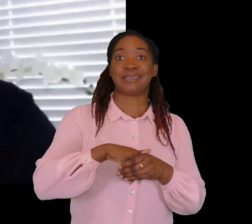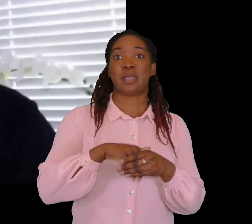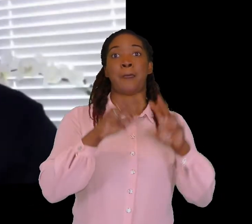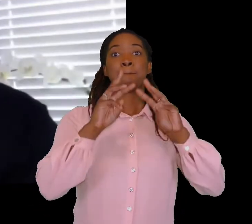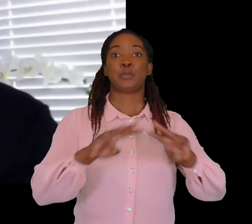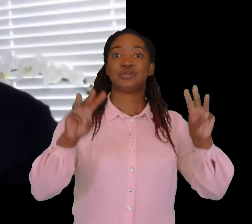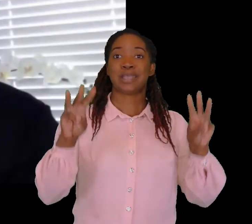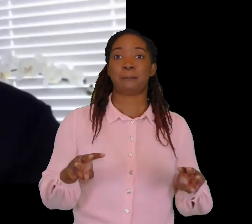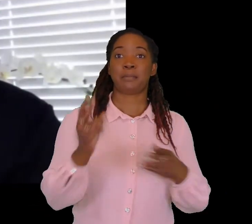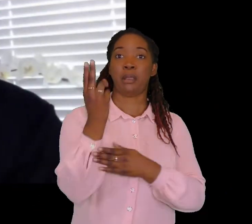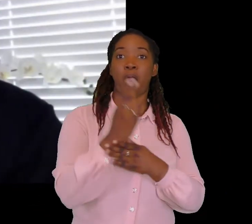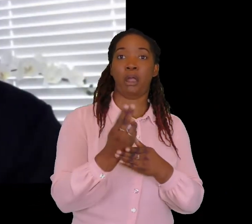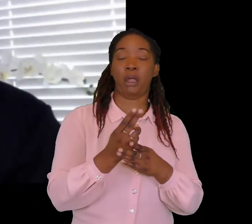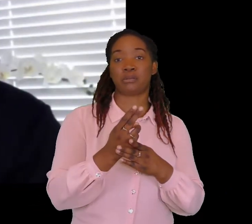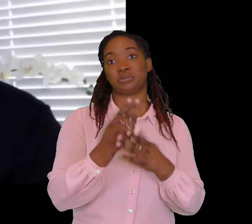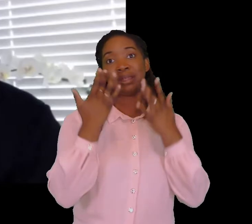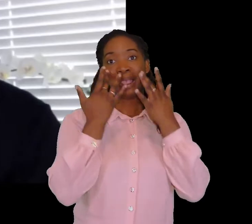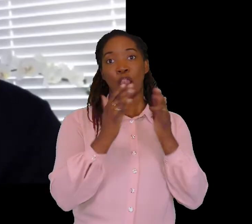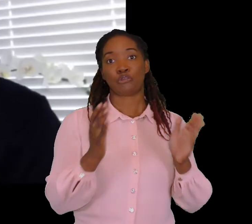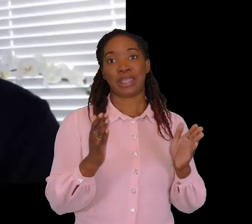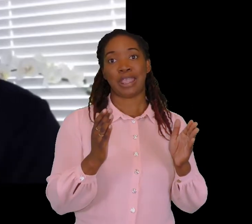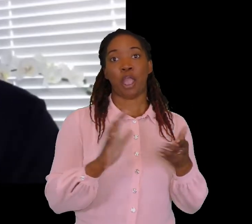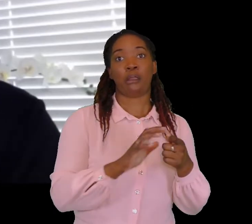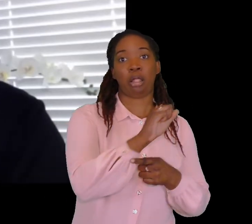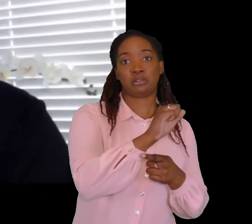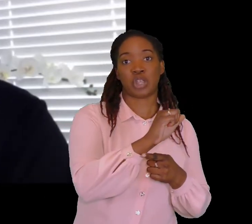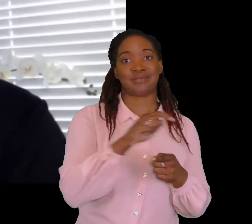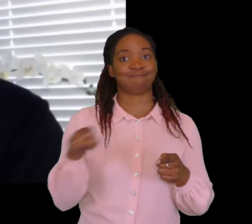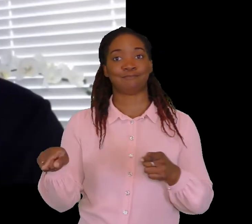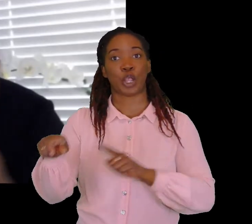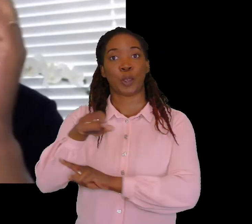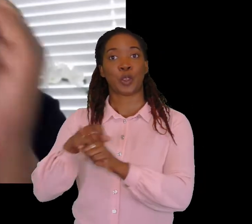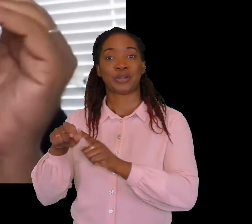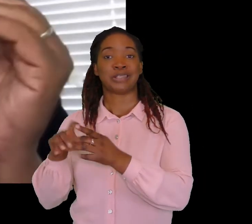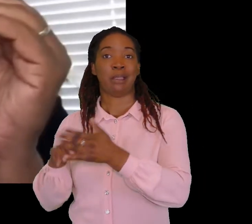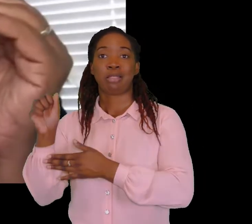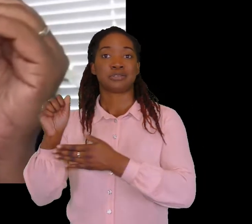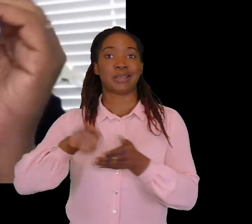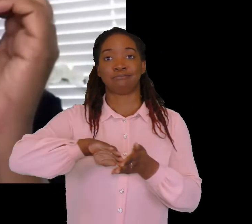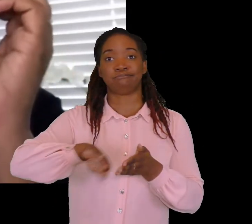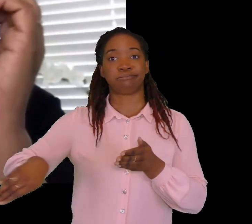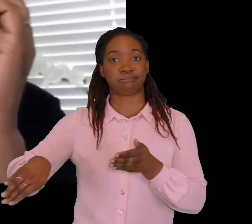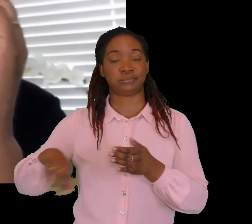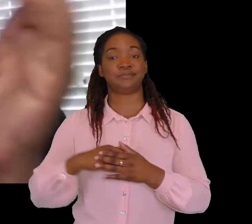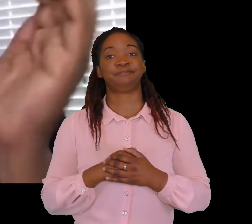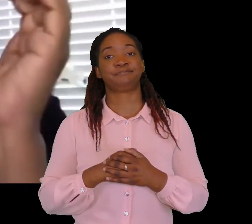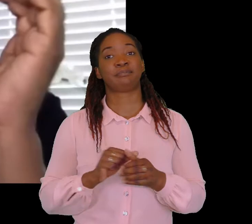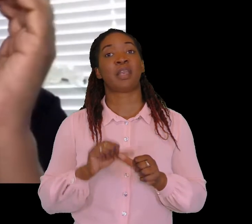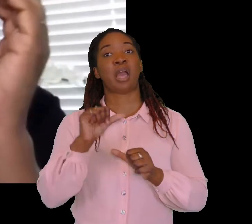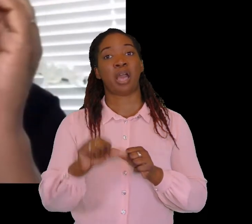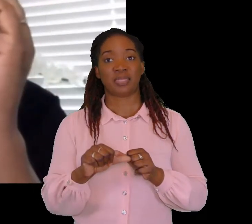rather than working in the community cultures or the community setups. And key to that was also the setting up of